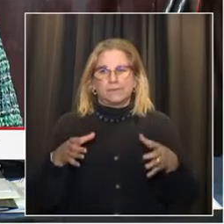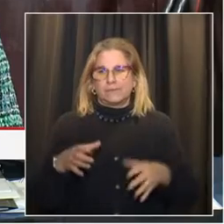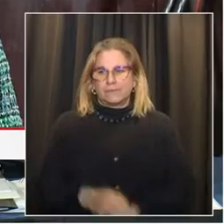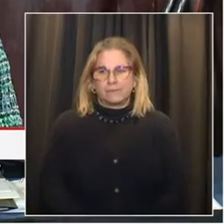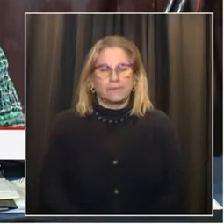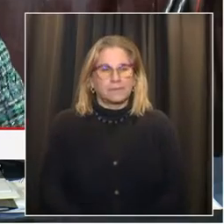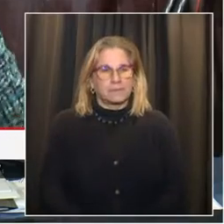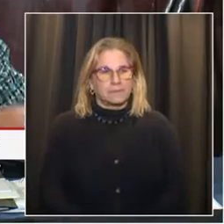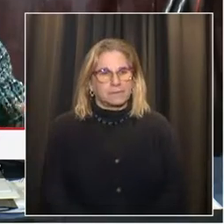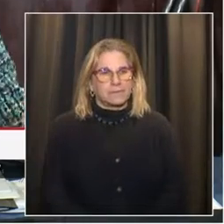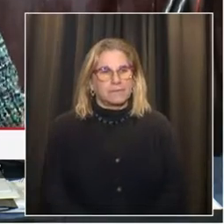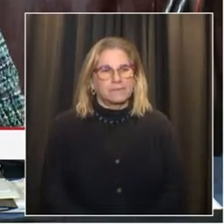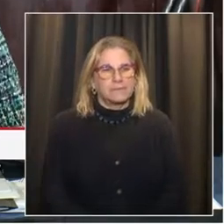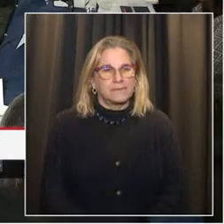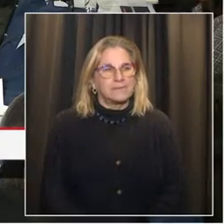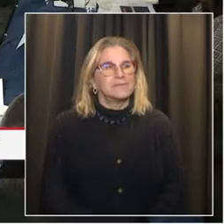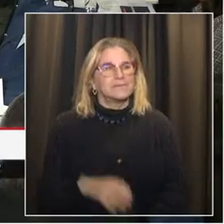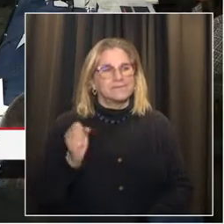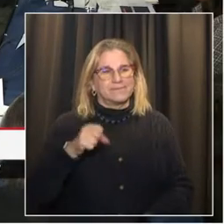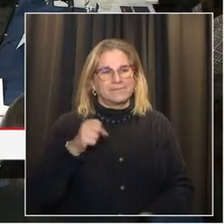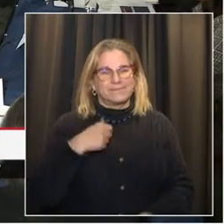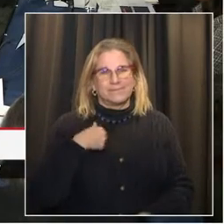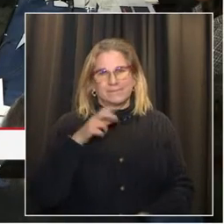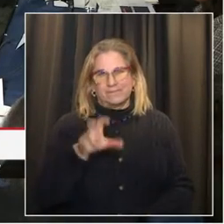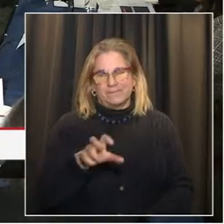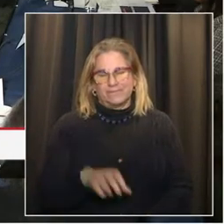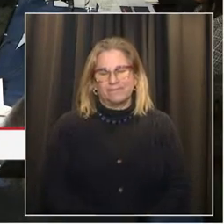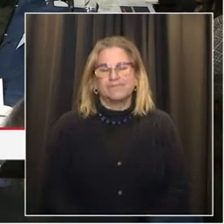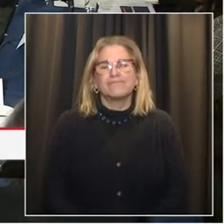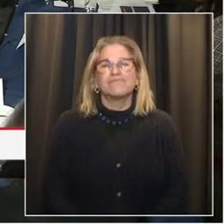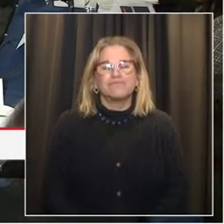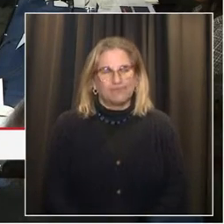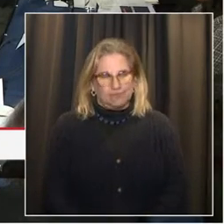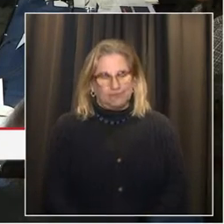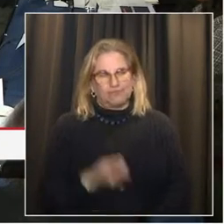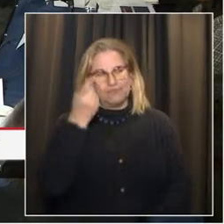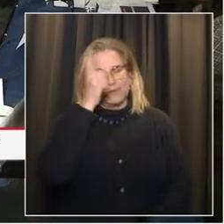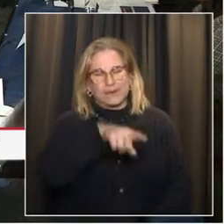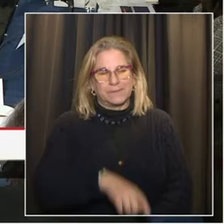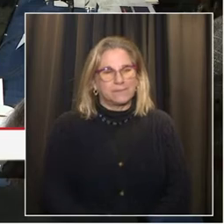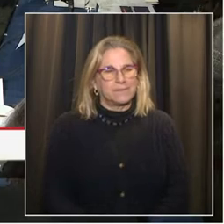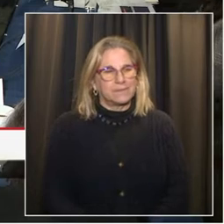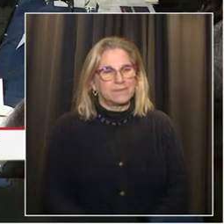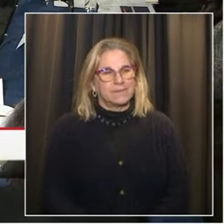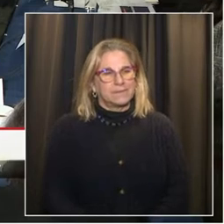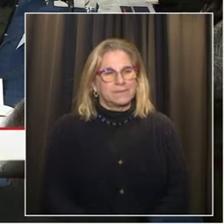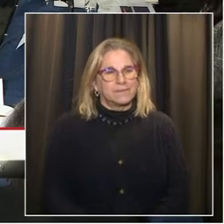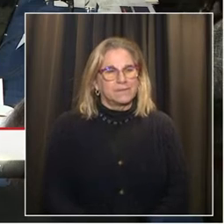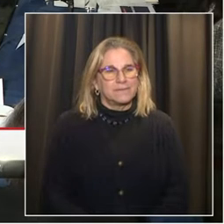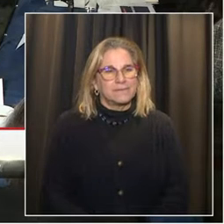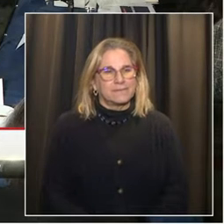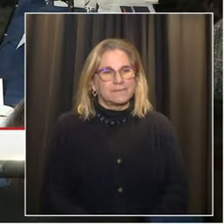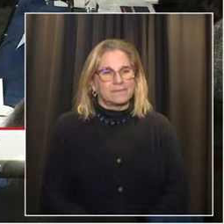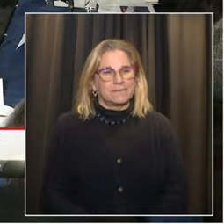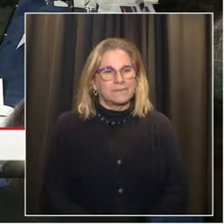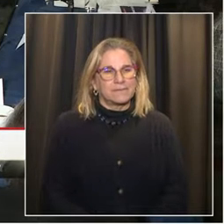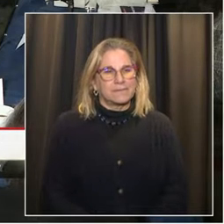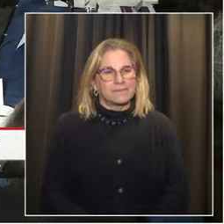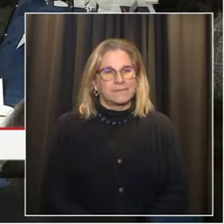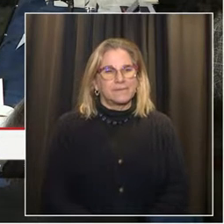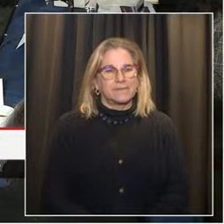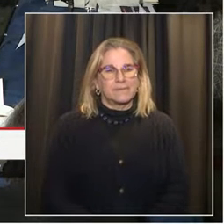good. Thank you. So I know there's some other council members who have questions, but it's 10:30. We're supposed to go until